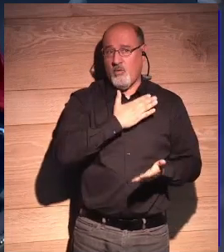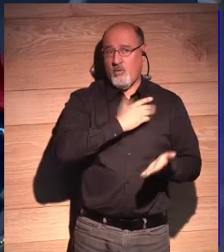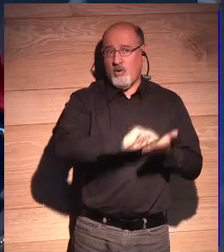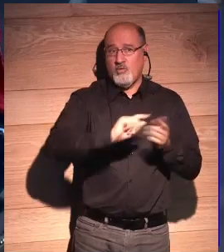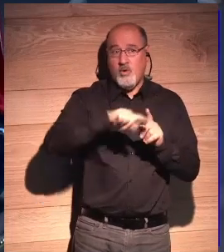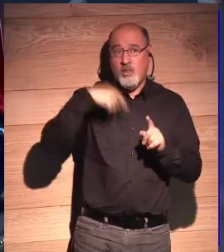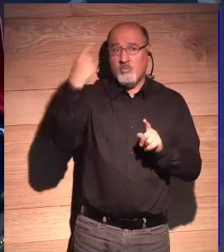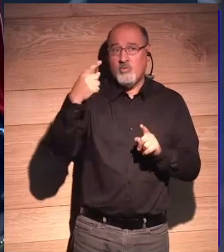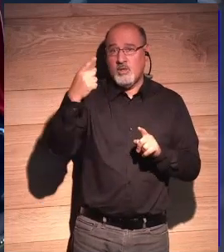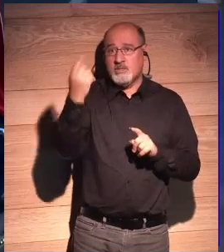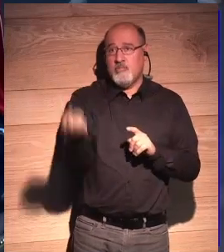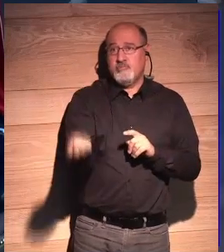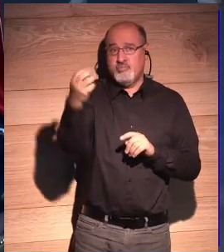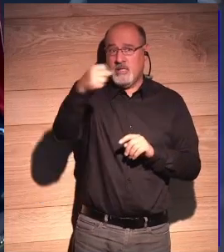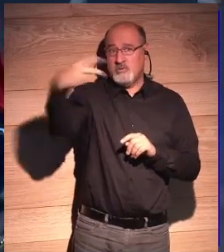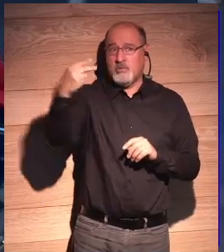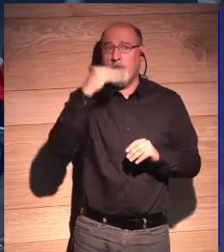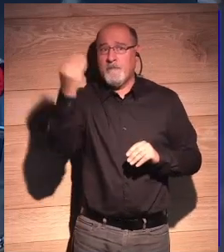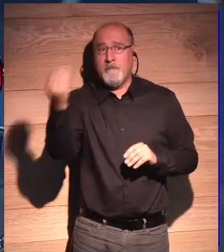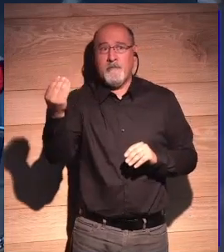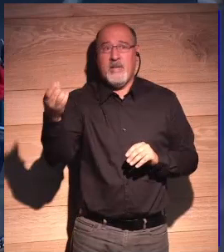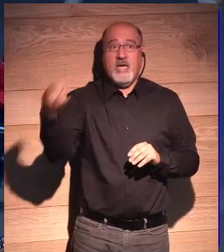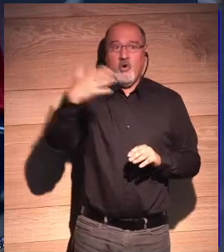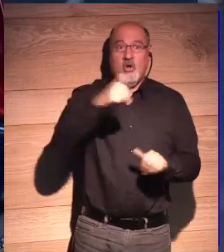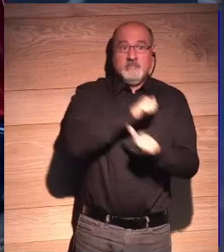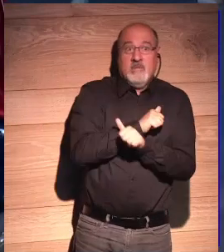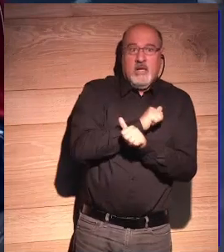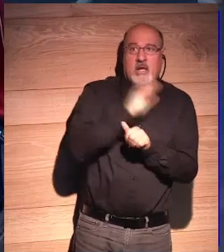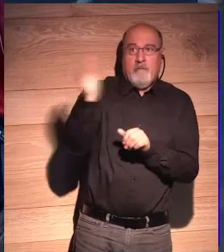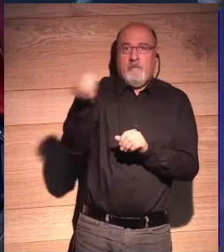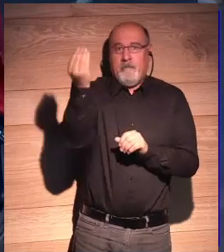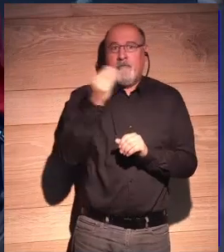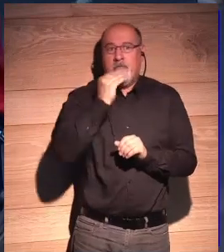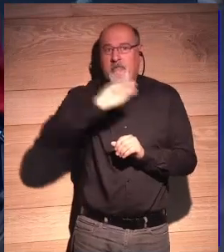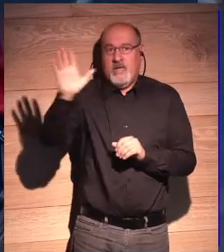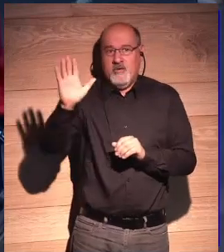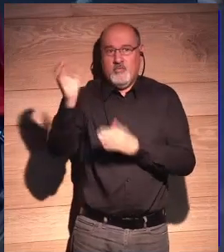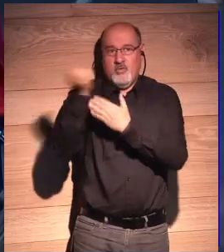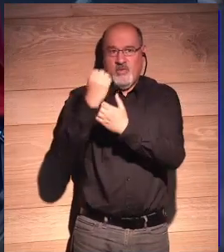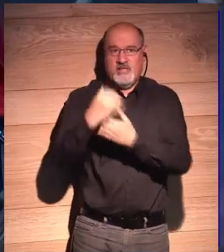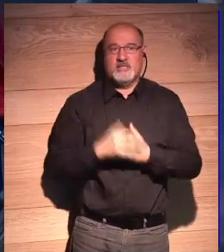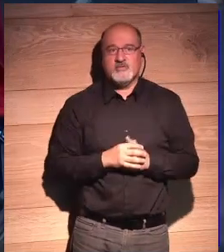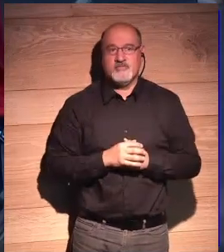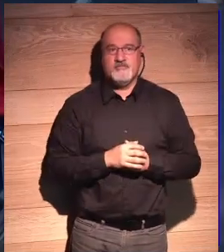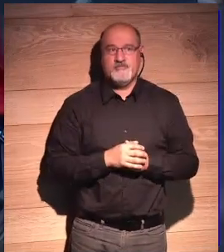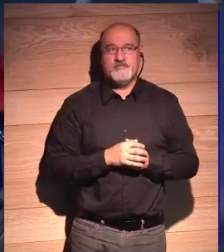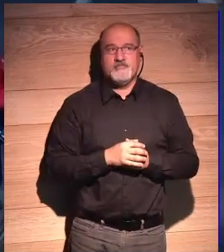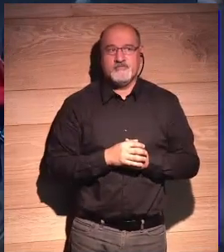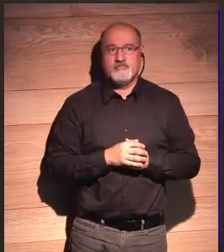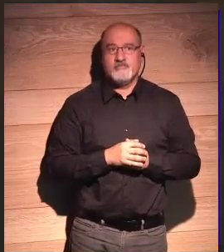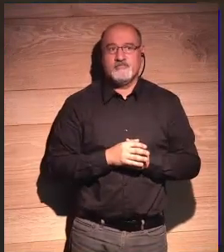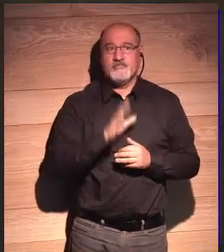creator, the result could be better than expected. I'm being as realistic as I can be. So